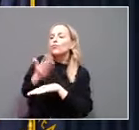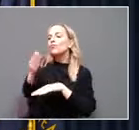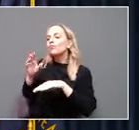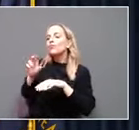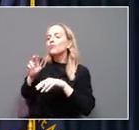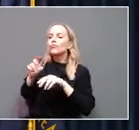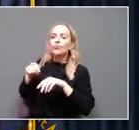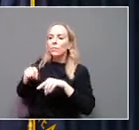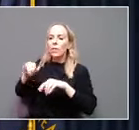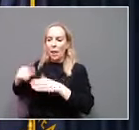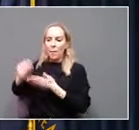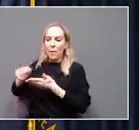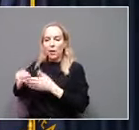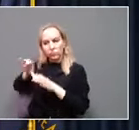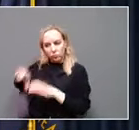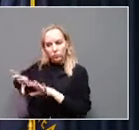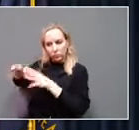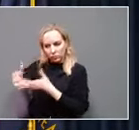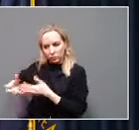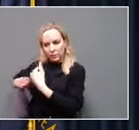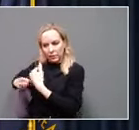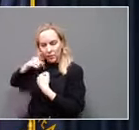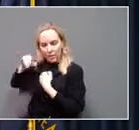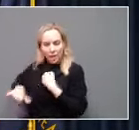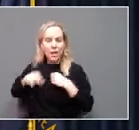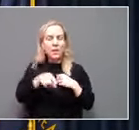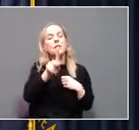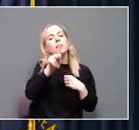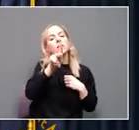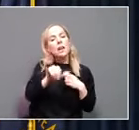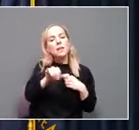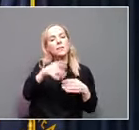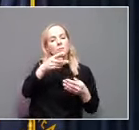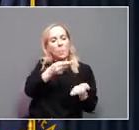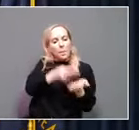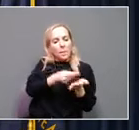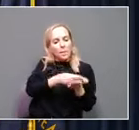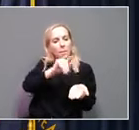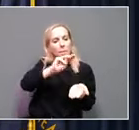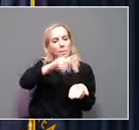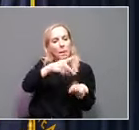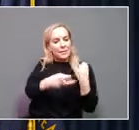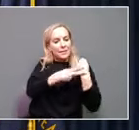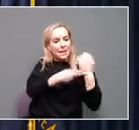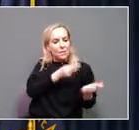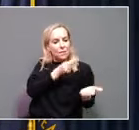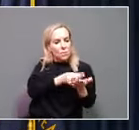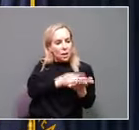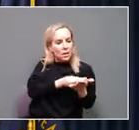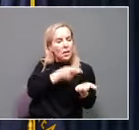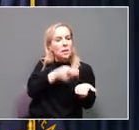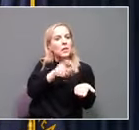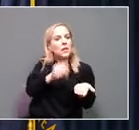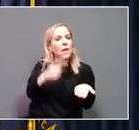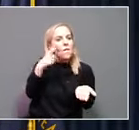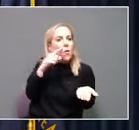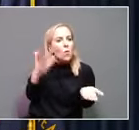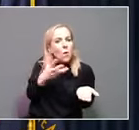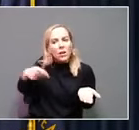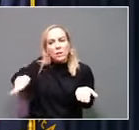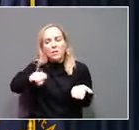will help Kentuckians save at the pump, which translates into dollars back into consumers' pockets for groceries, childcare,